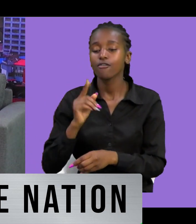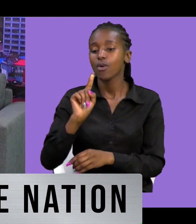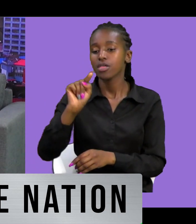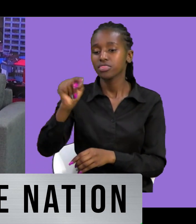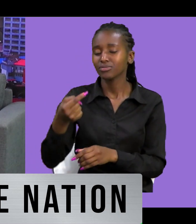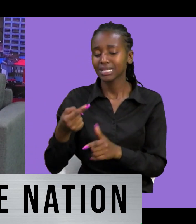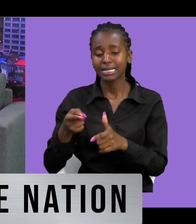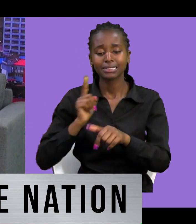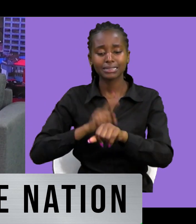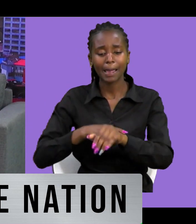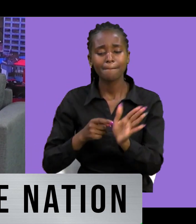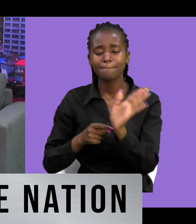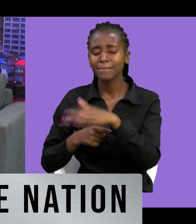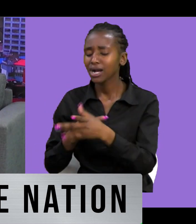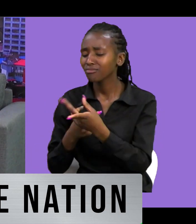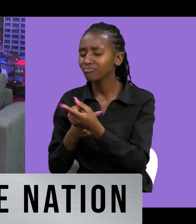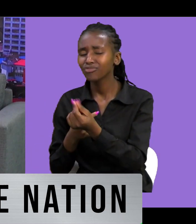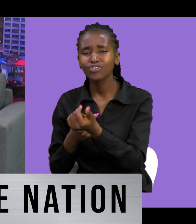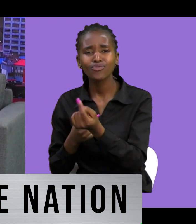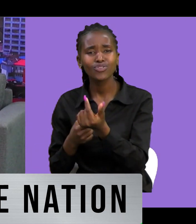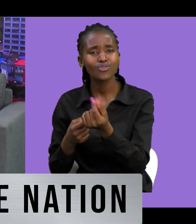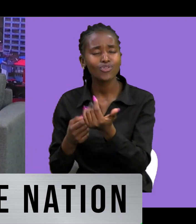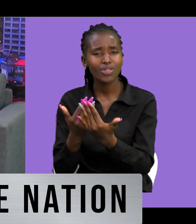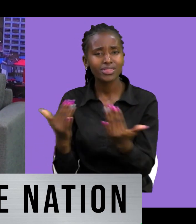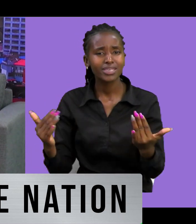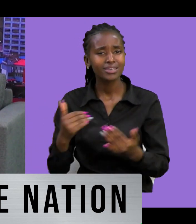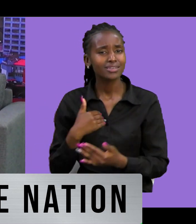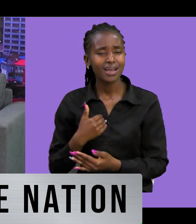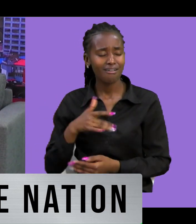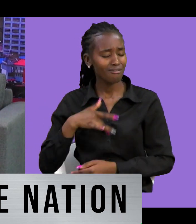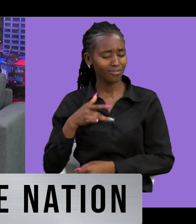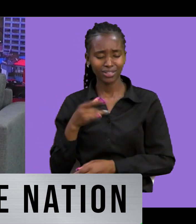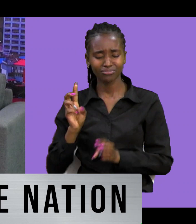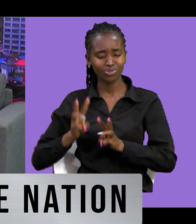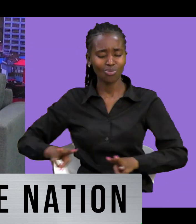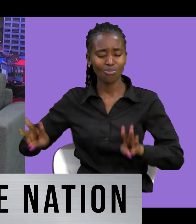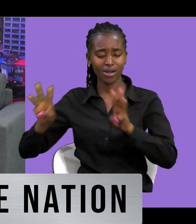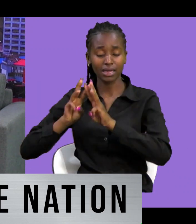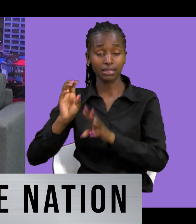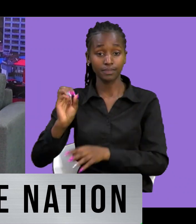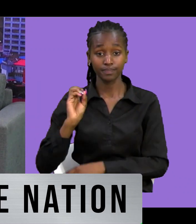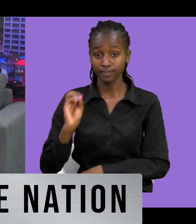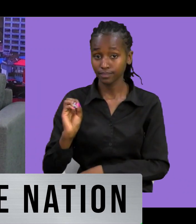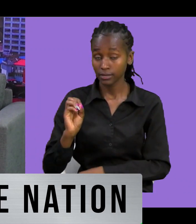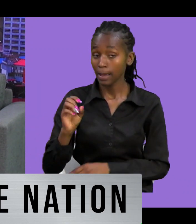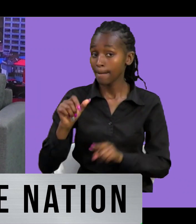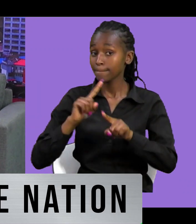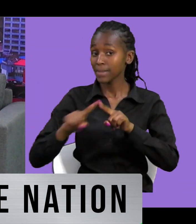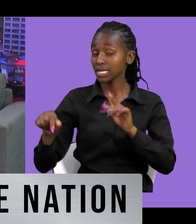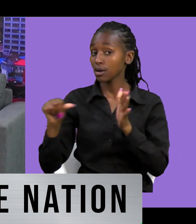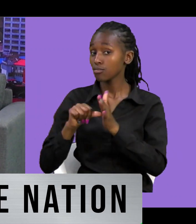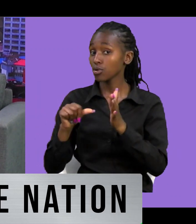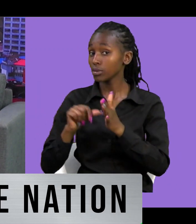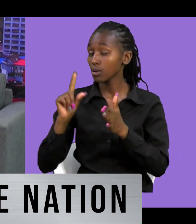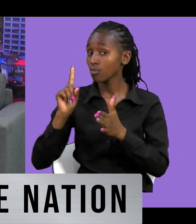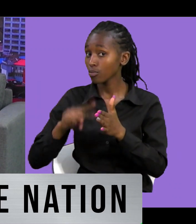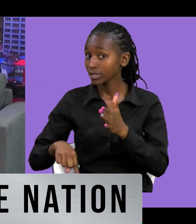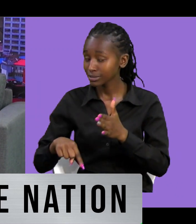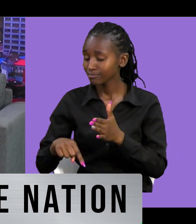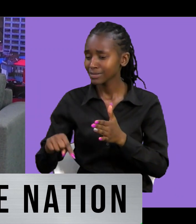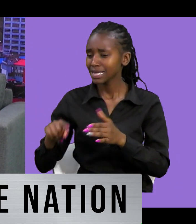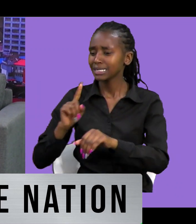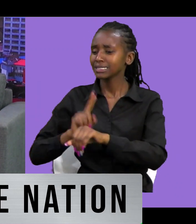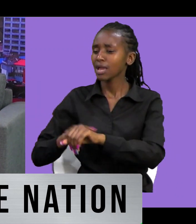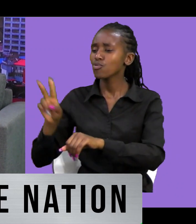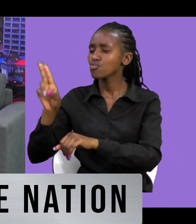things. Right. And I'm like, is it really worth it? Okay. And the problem is that the expenditure is high, but